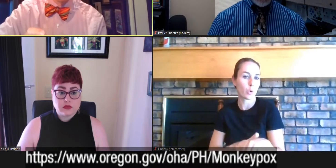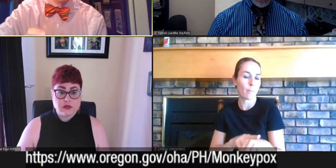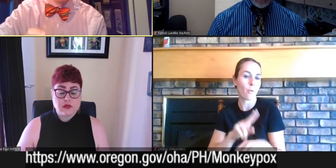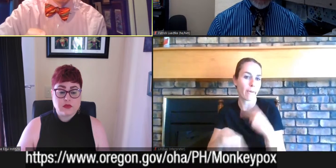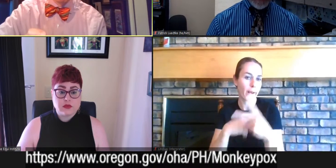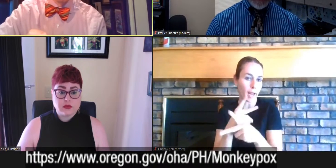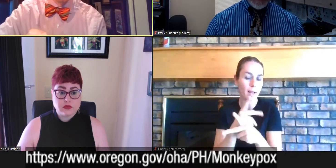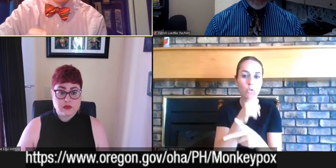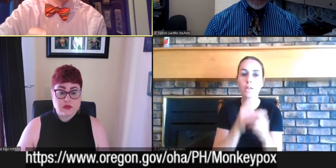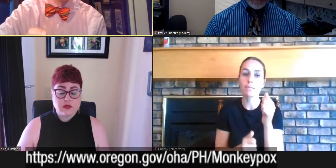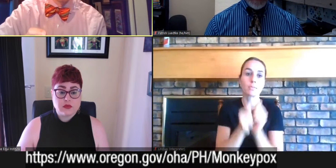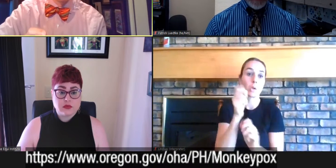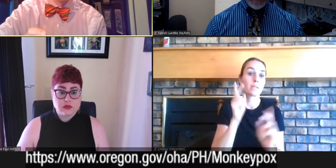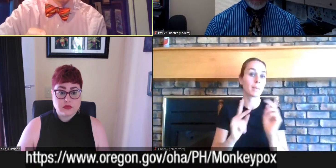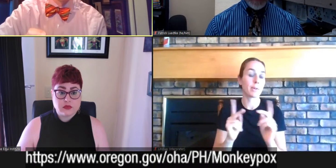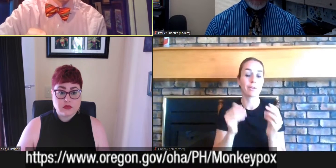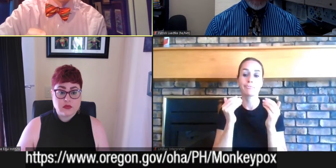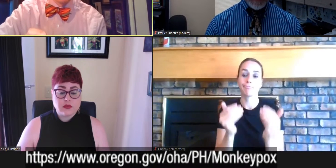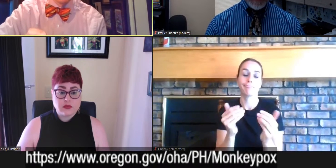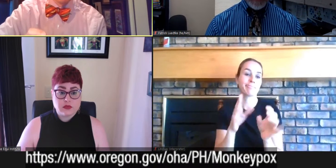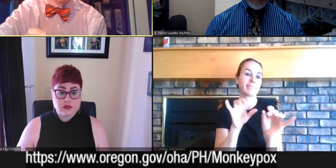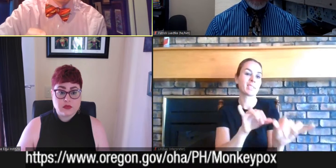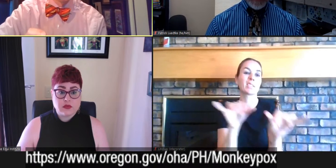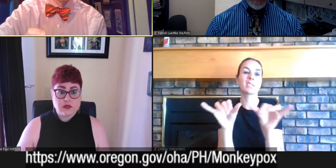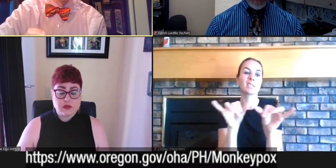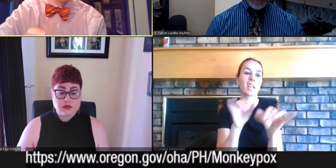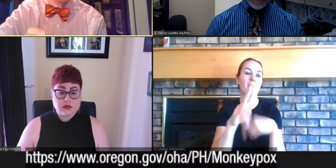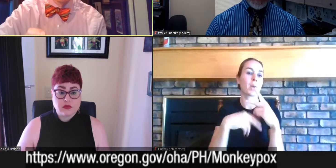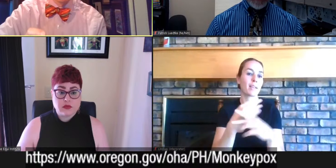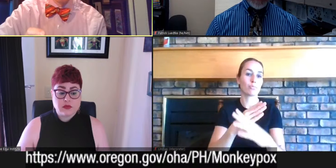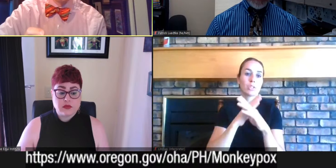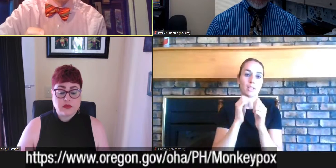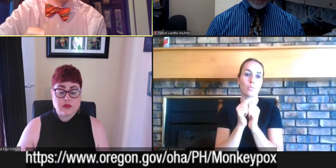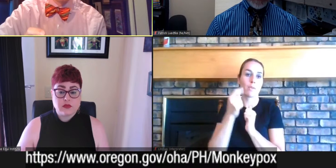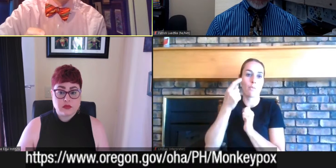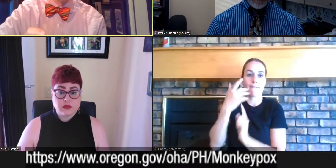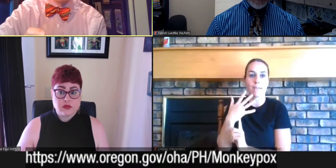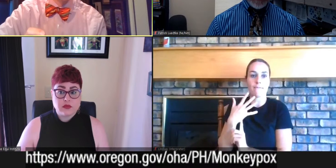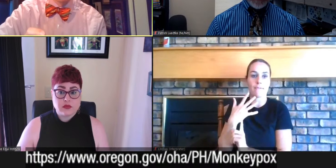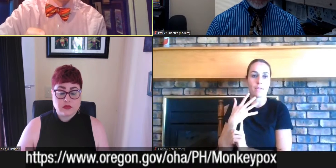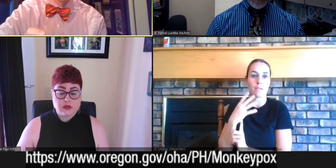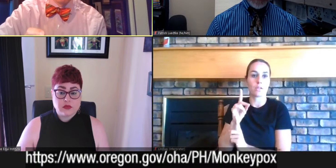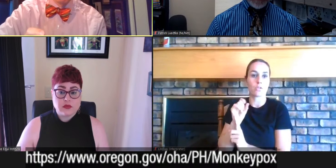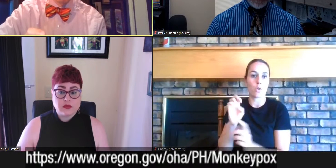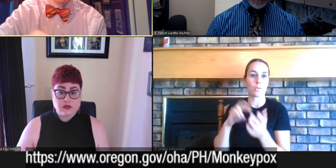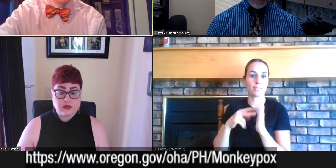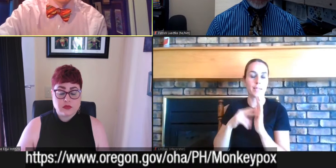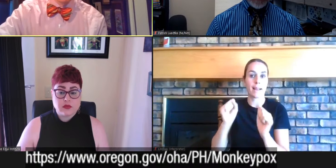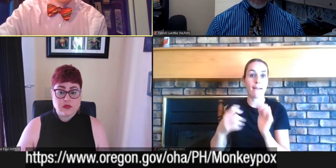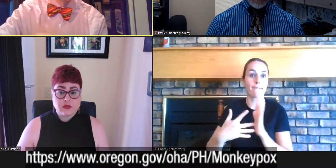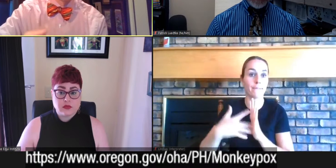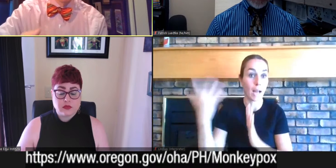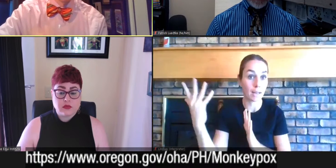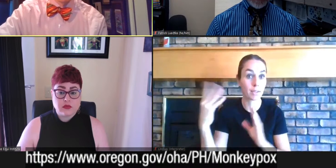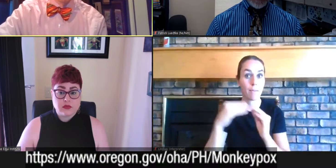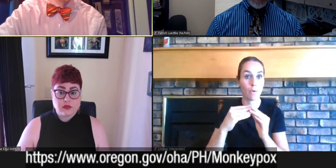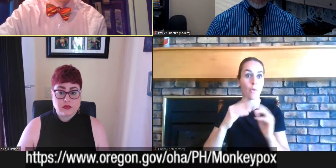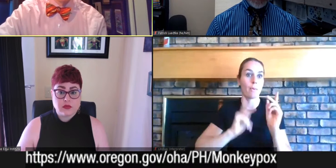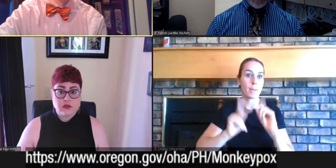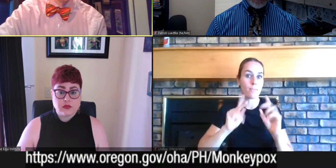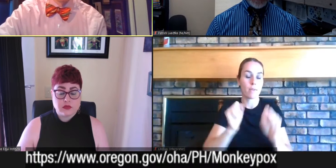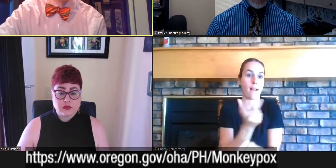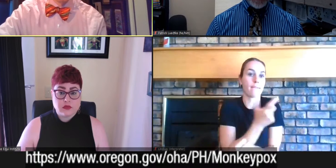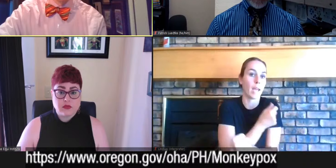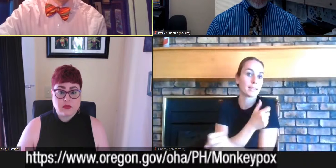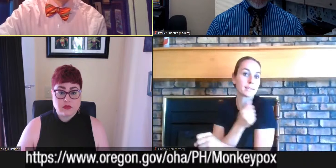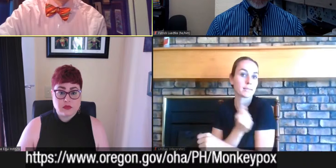vast majority of the people will have similar levels of protection with 1/5 the dose, and we'll be able to get 5 times as many people towards